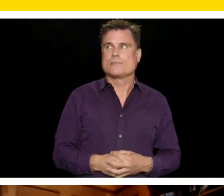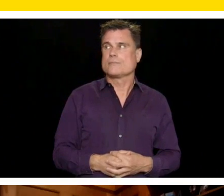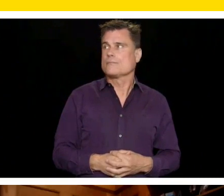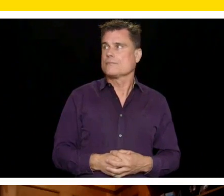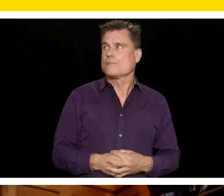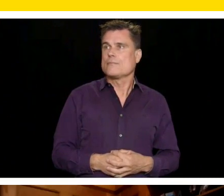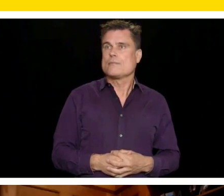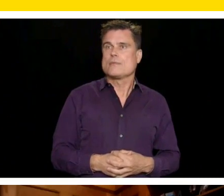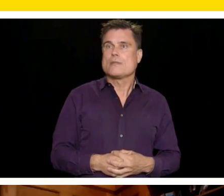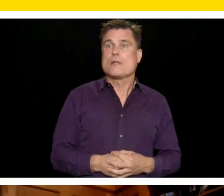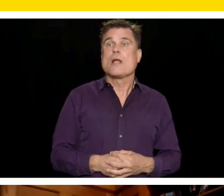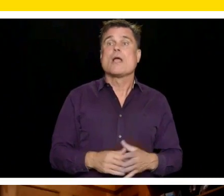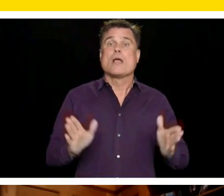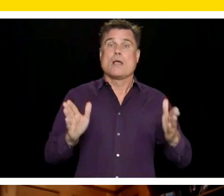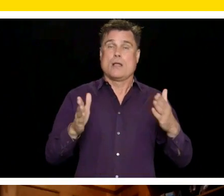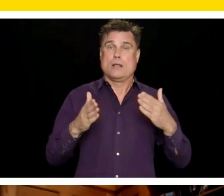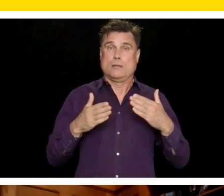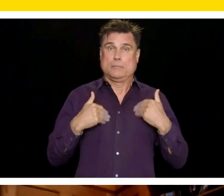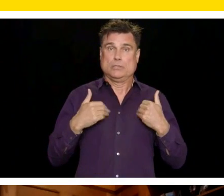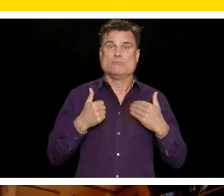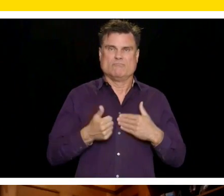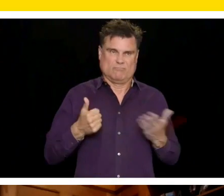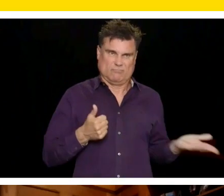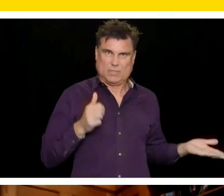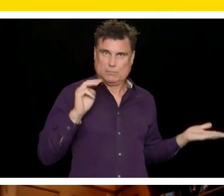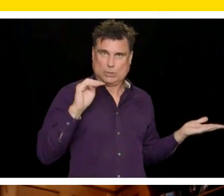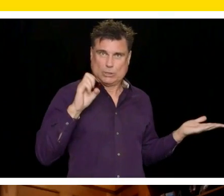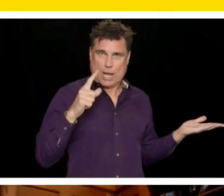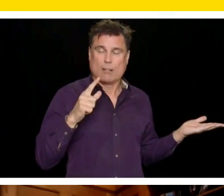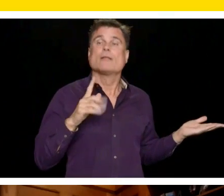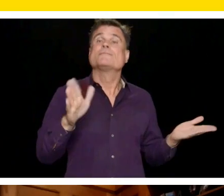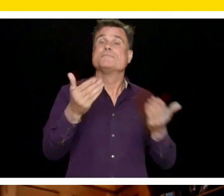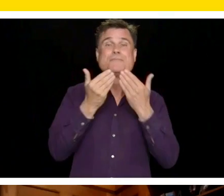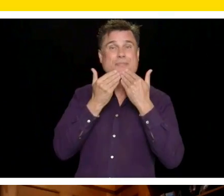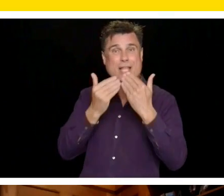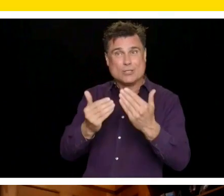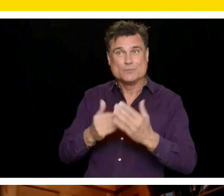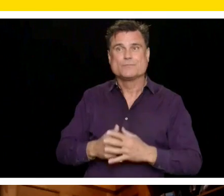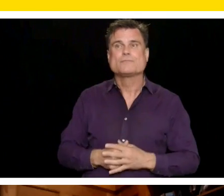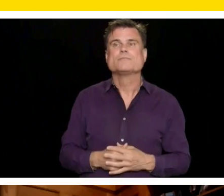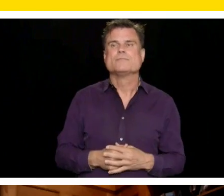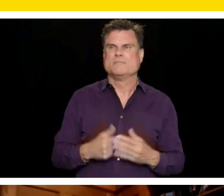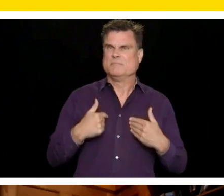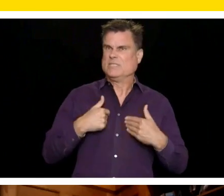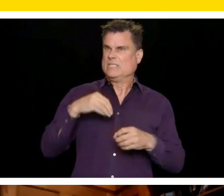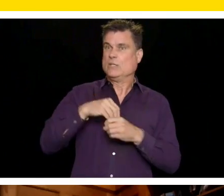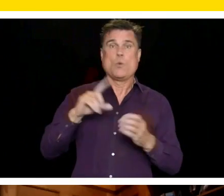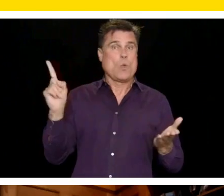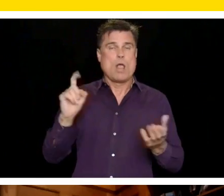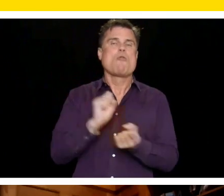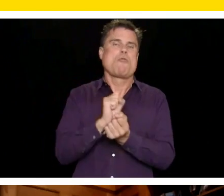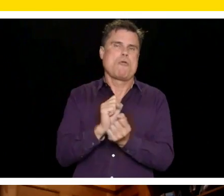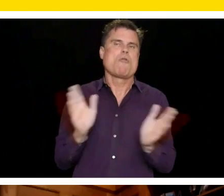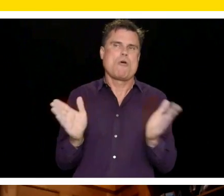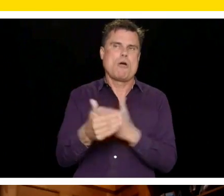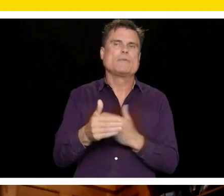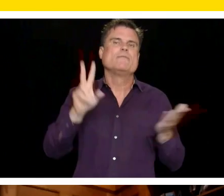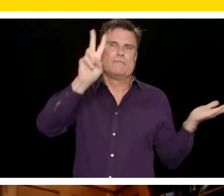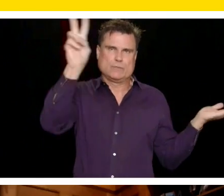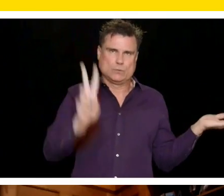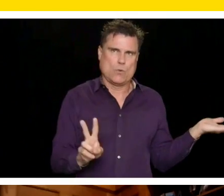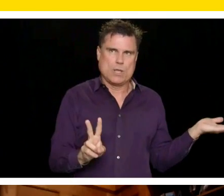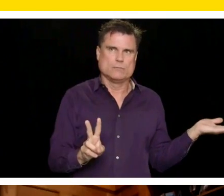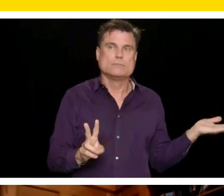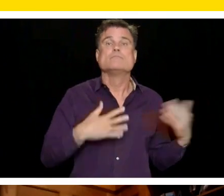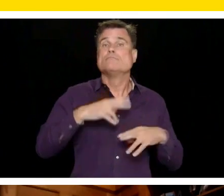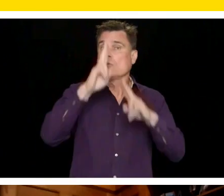beautiful territory of the Kwangam-speaking people, the Esquimalt and Songhees First Nations, and I'm very pleased that we can